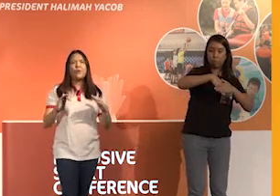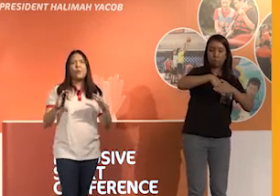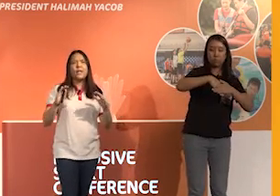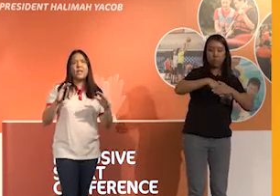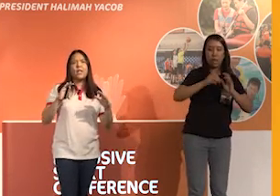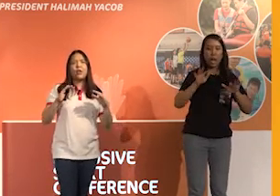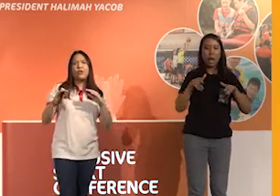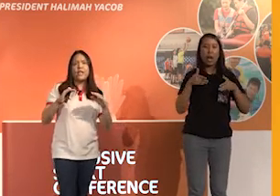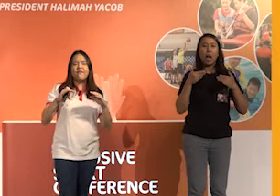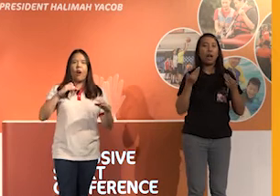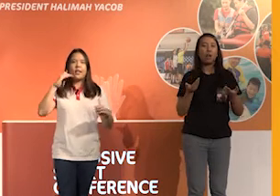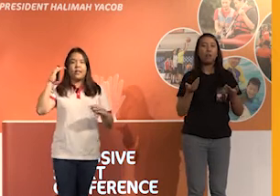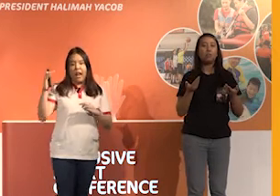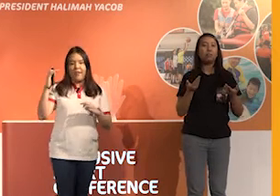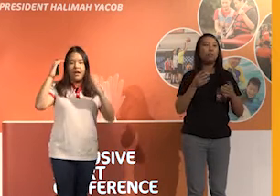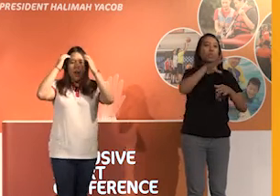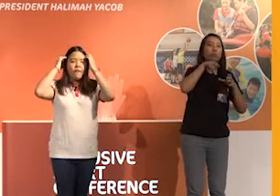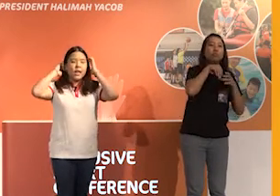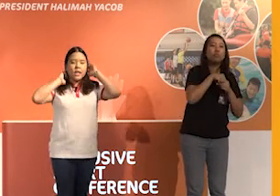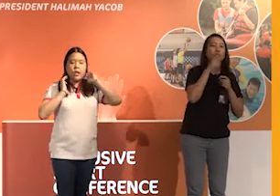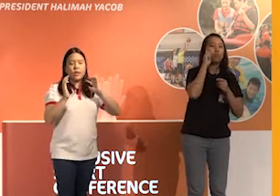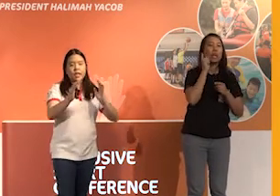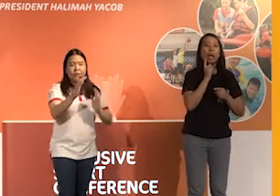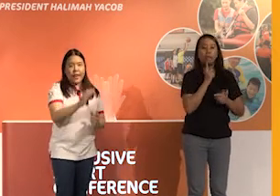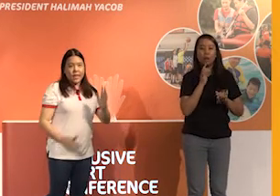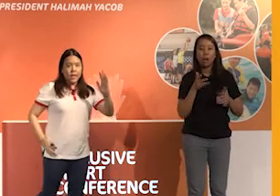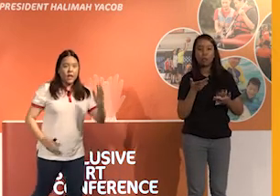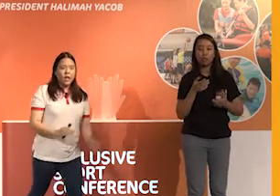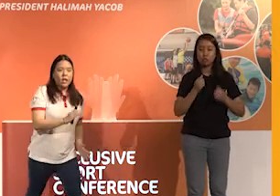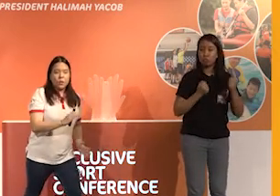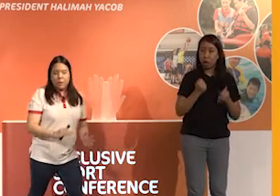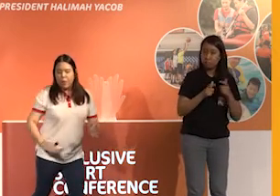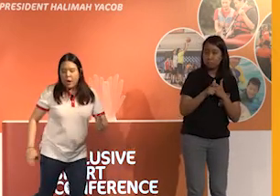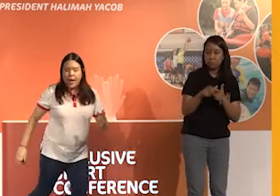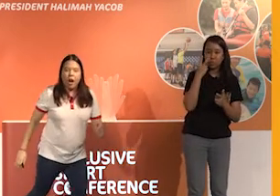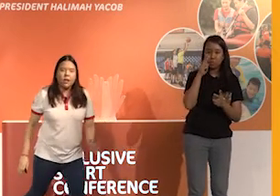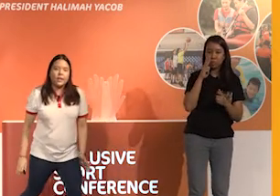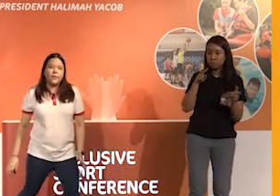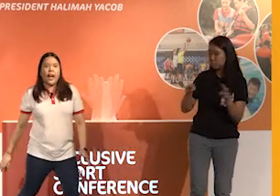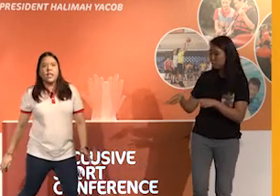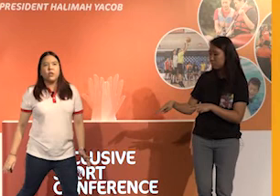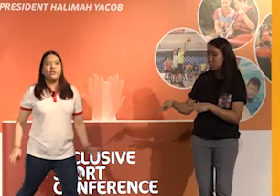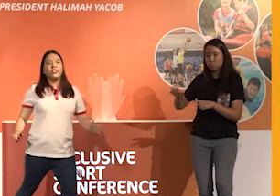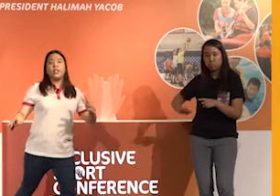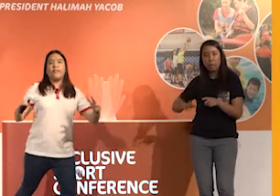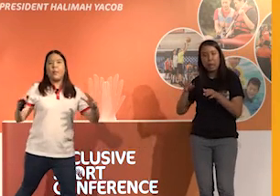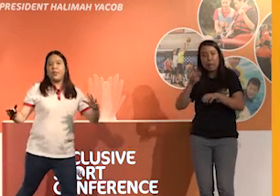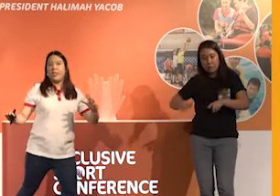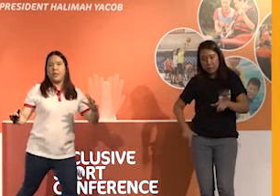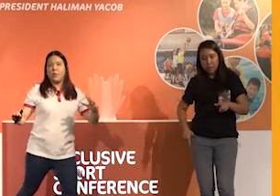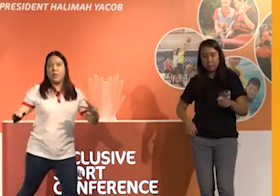How to be inclusive for the deaf? First thing you see the money, you will put your leg on the T5, you will